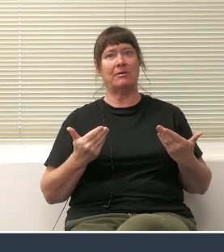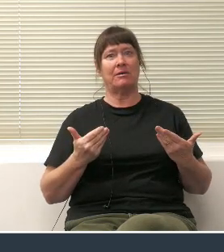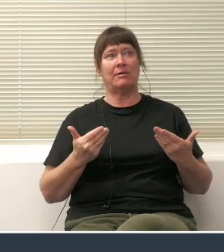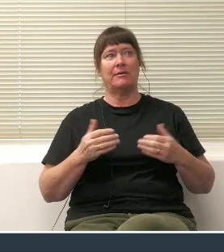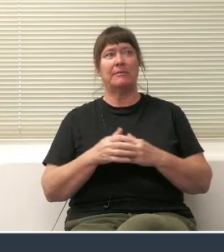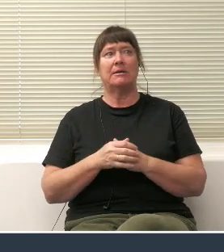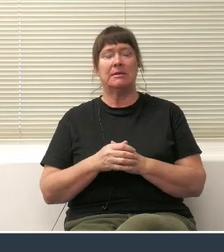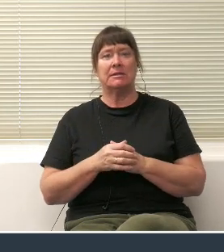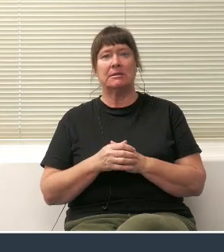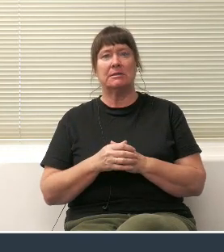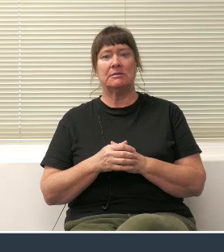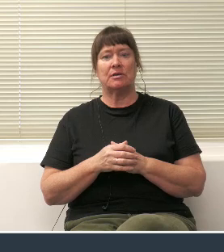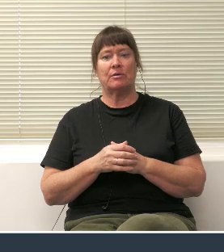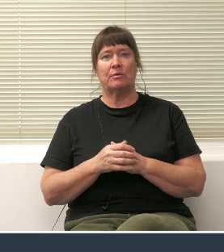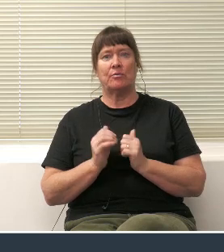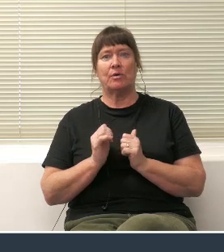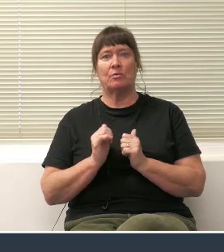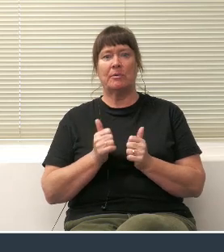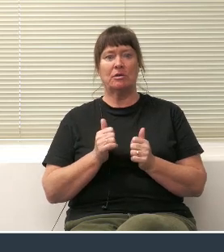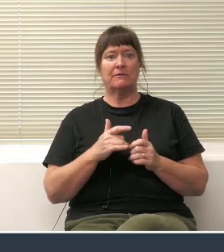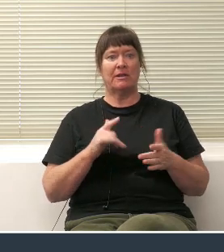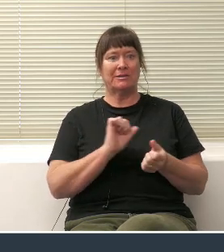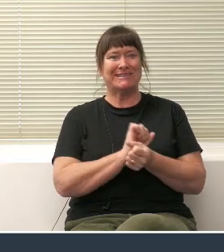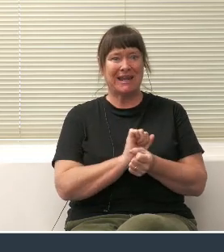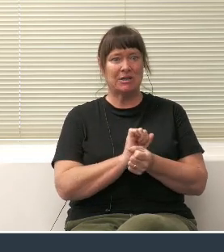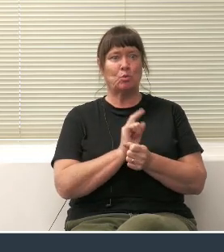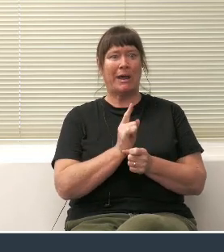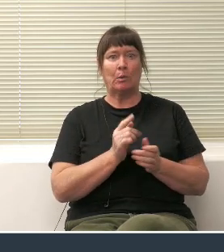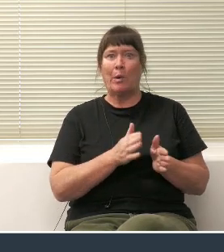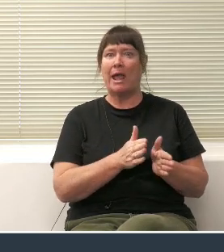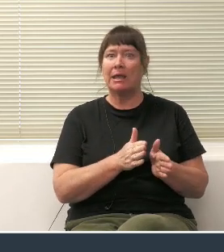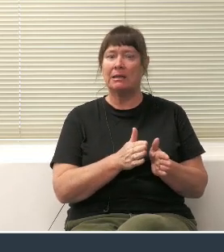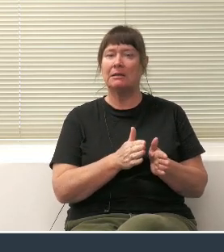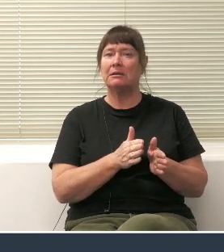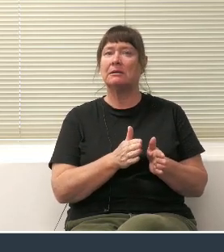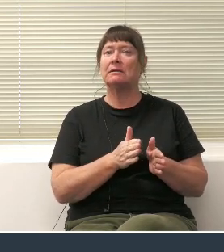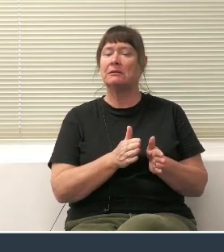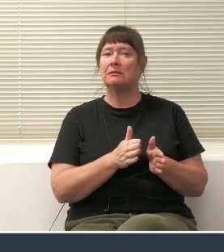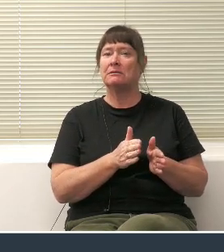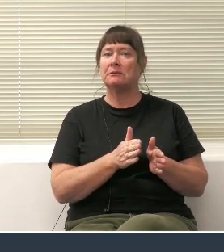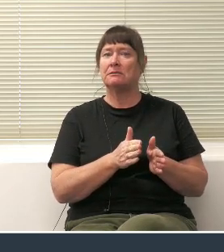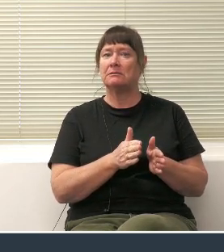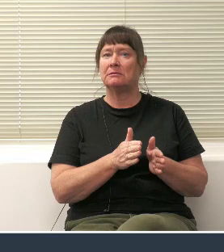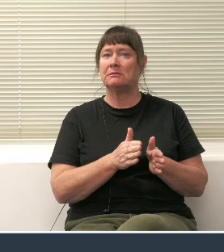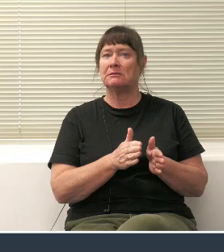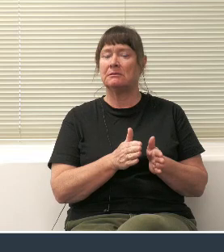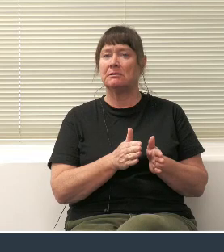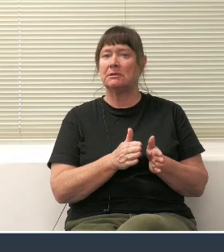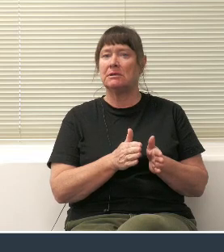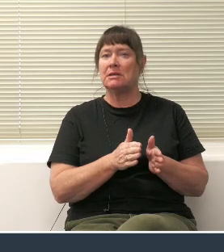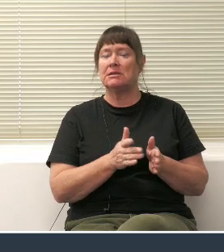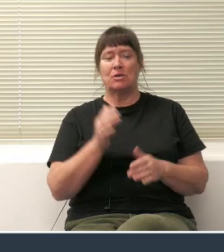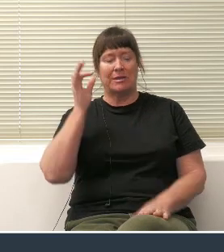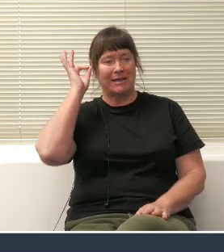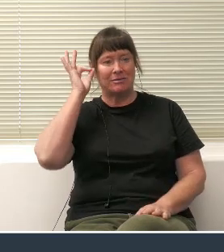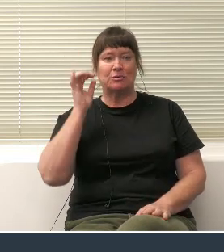So it would be nice to not lock ourselves into council needing to continue to resource some of that